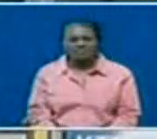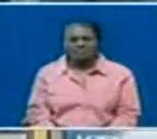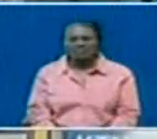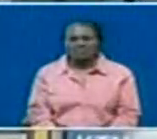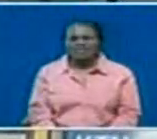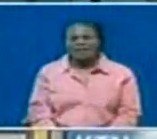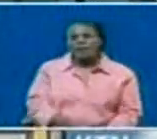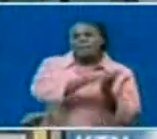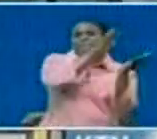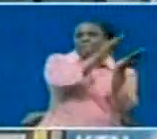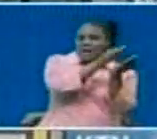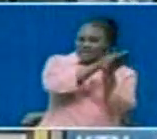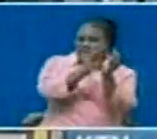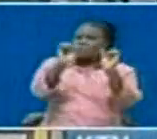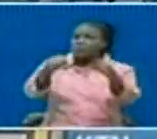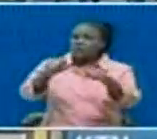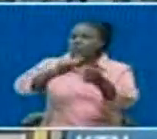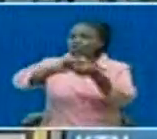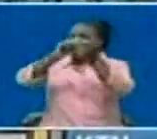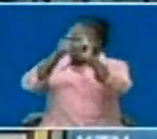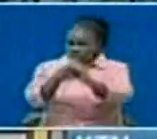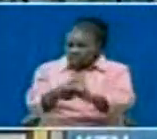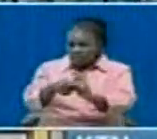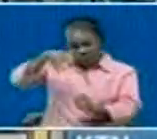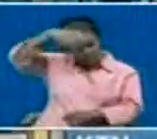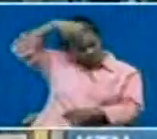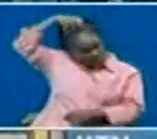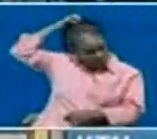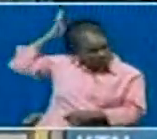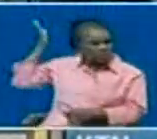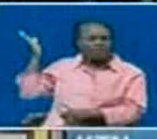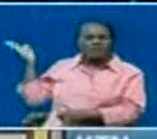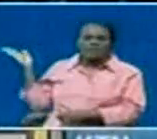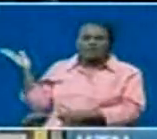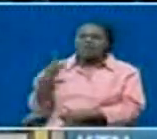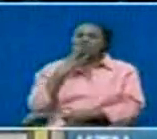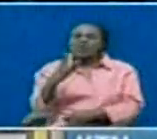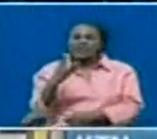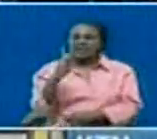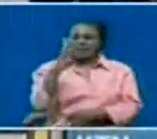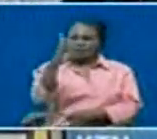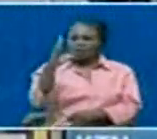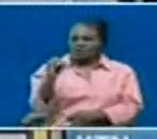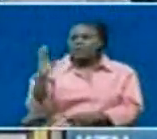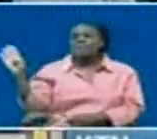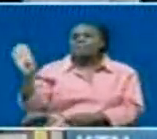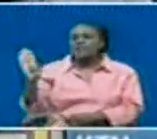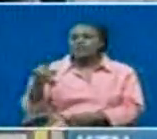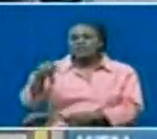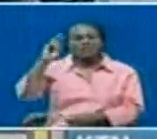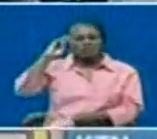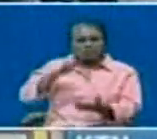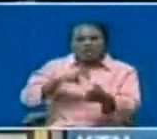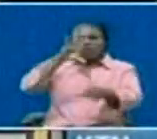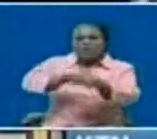The banking landscape could soon change as the biggest bank in the region with an asset worth in excess of 440 billion shillings considers buying